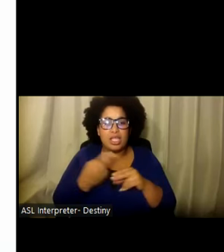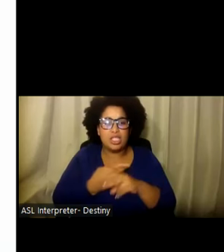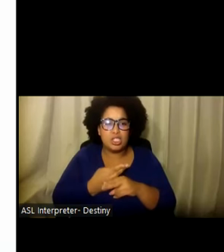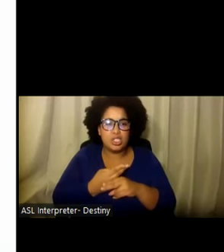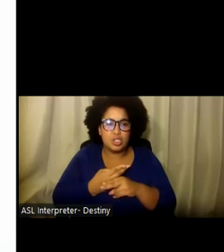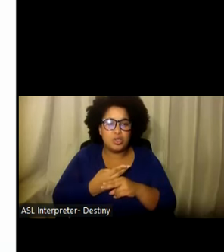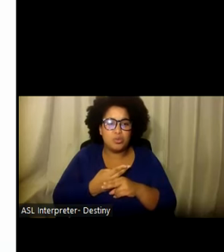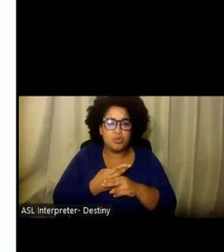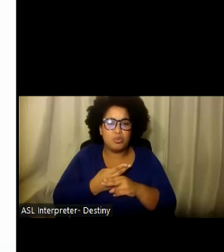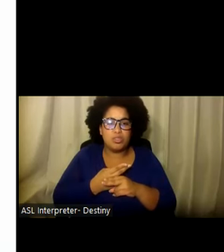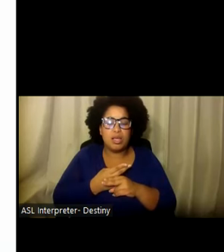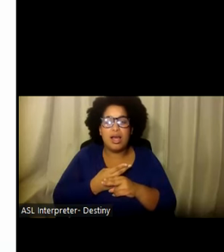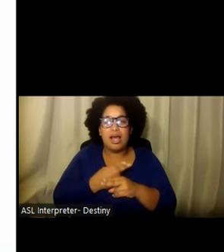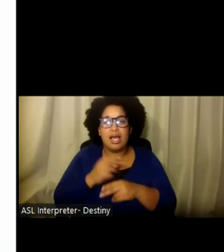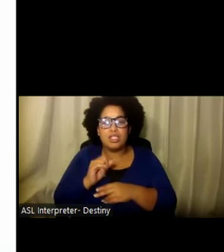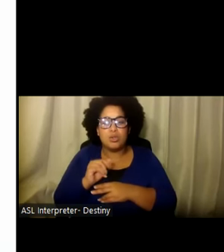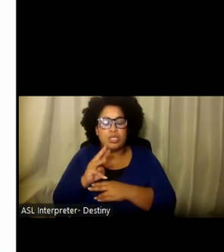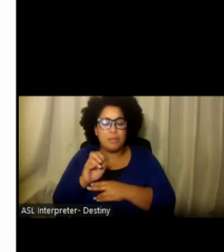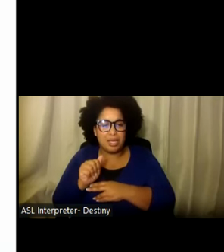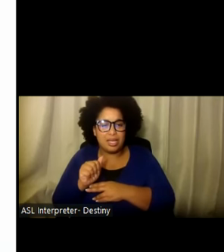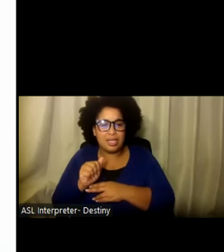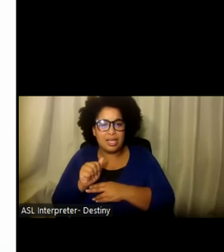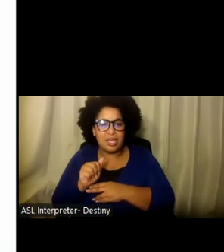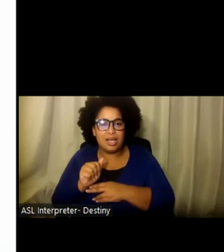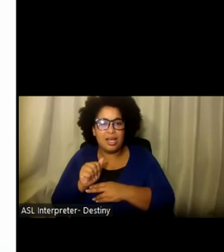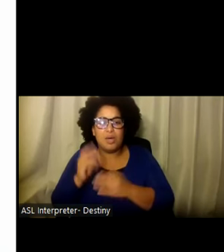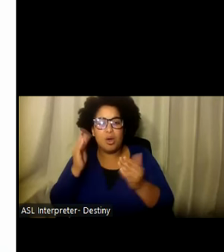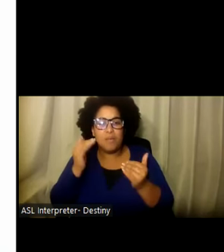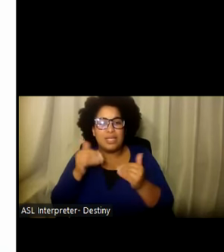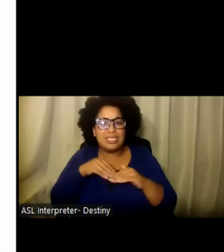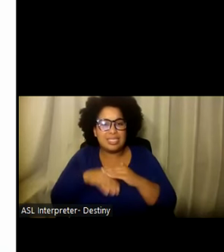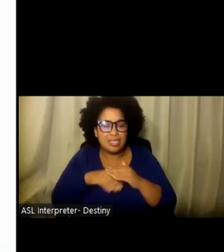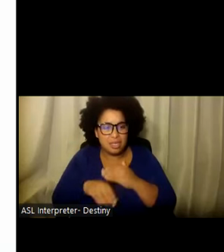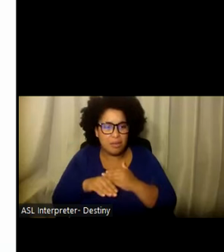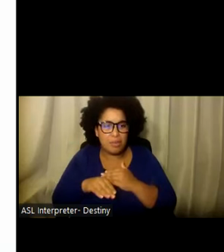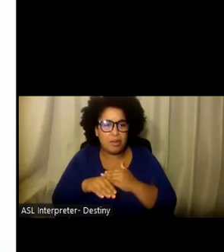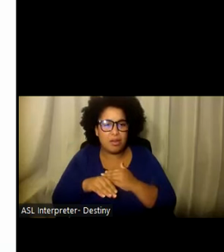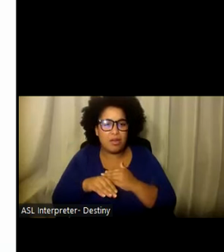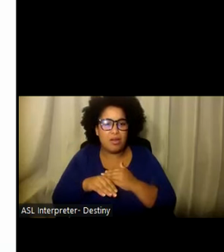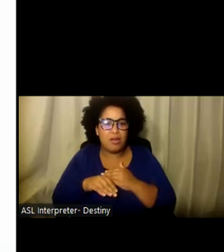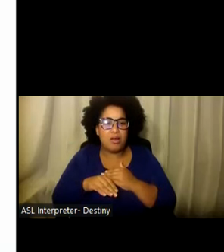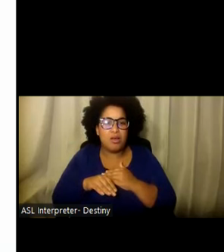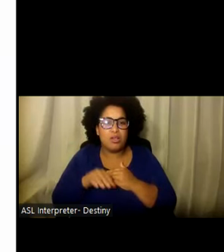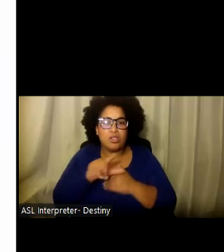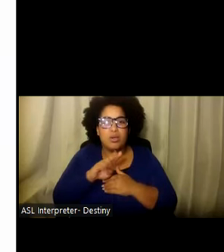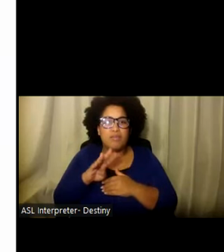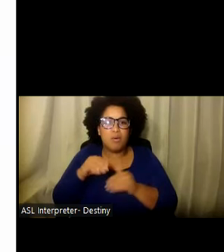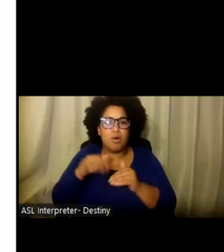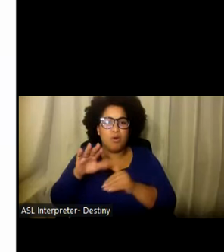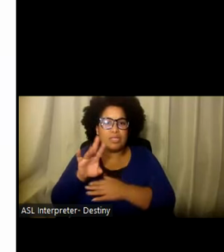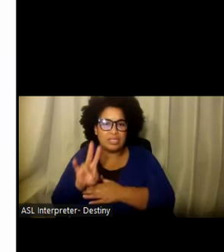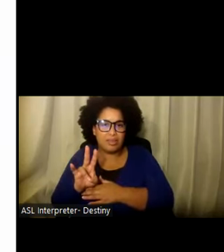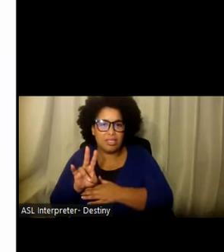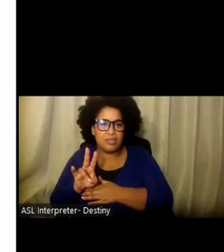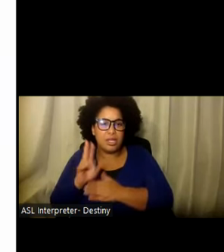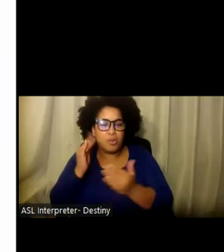and other social media platforms to be accessible from any device 24/7. And hopefully this